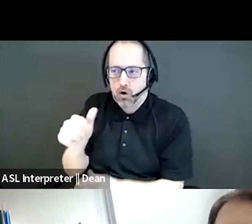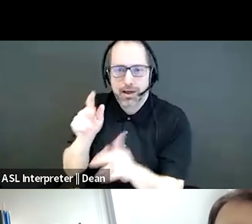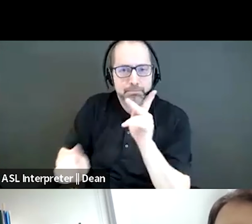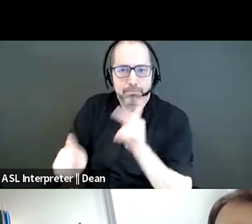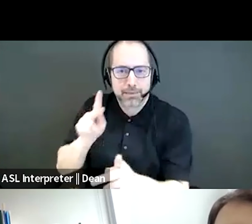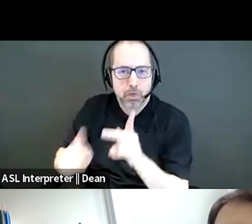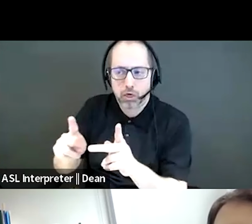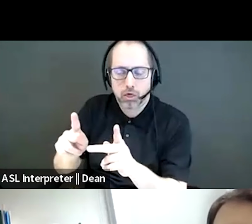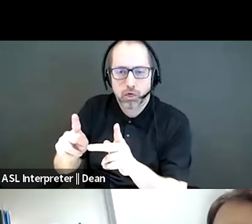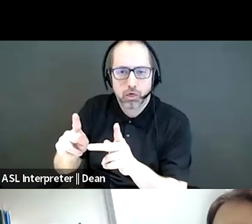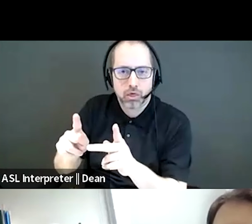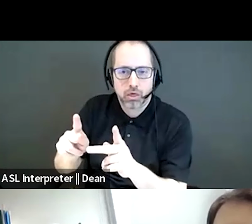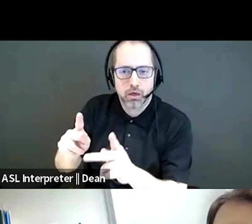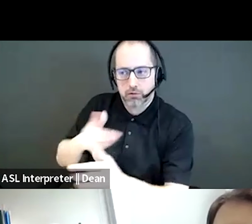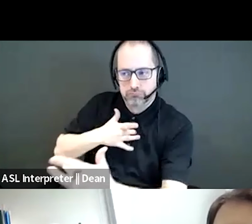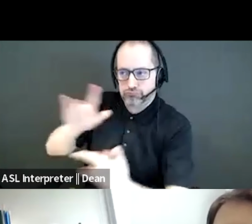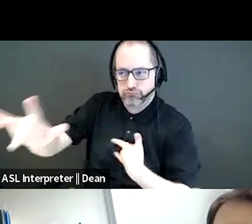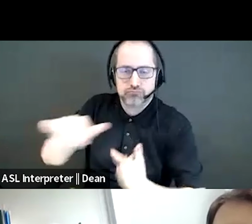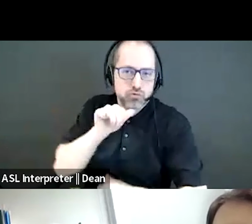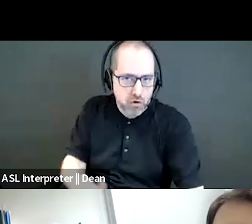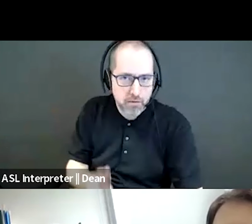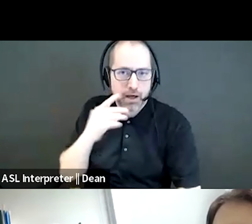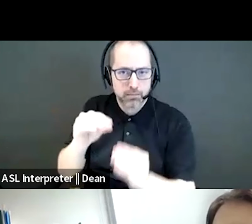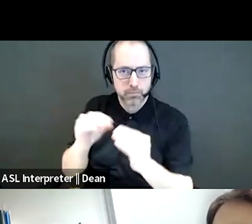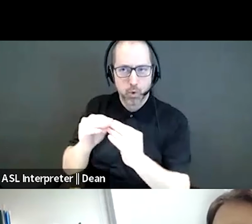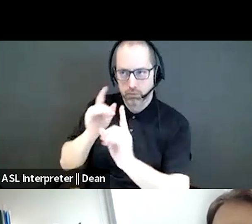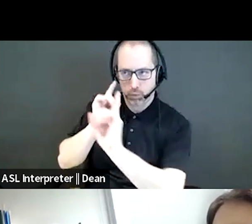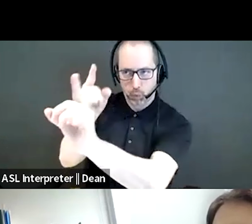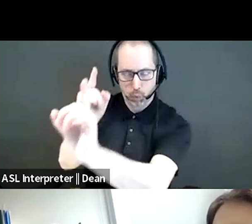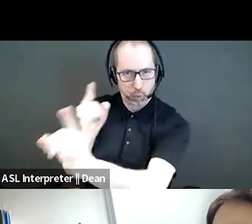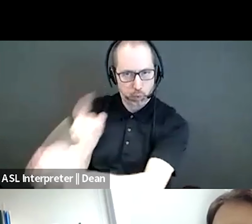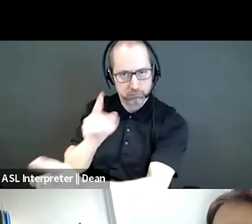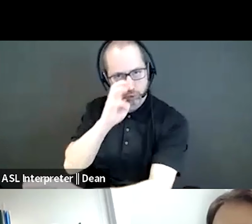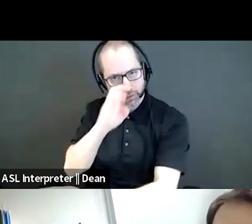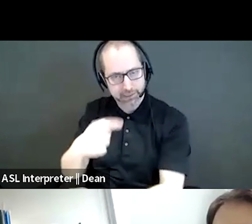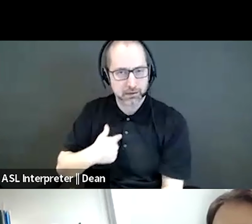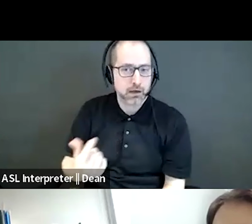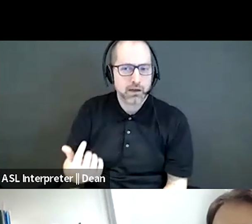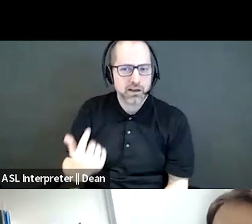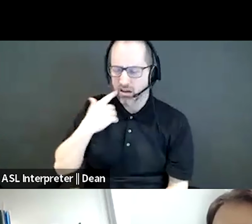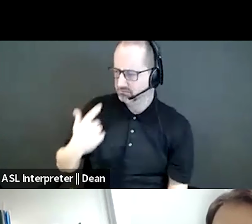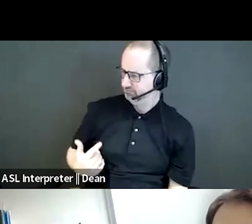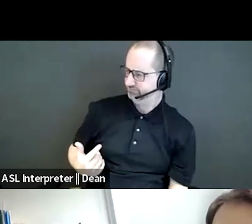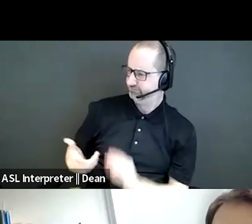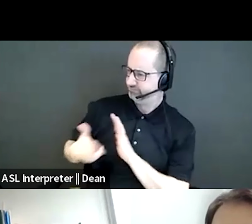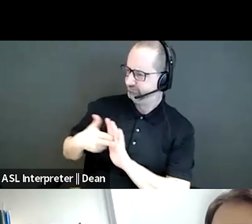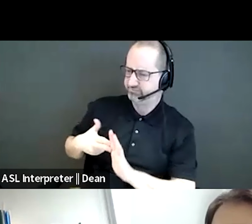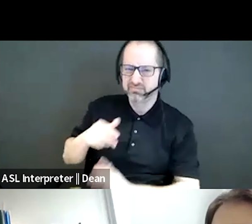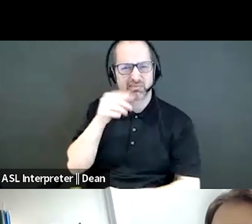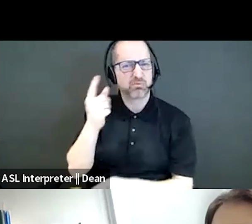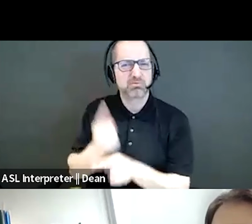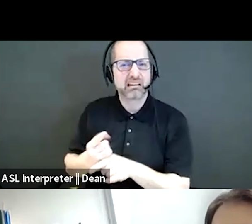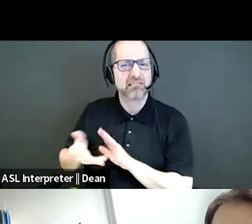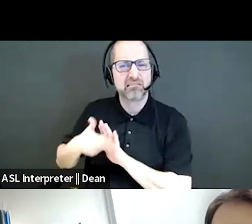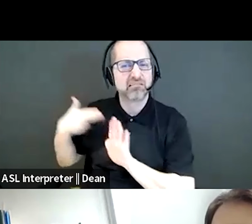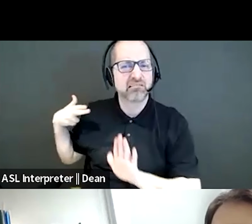And I really struggled with that because it felt like, wow, it didn't feel like a good thing, let's say.